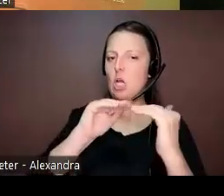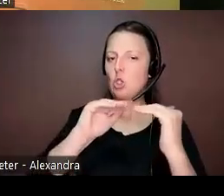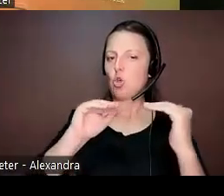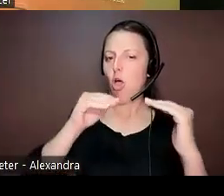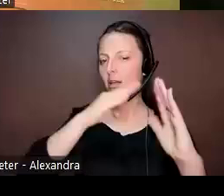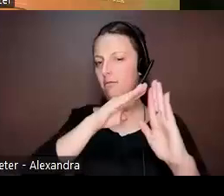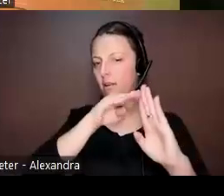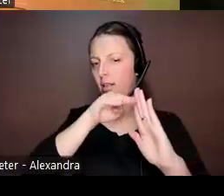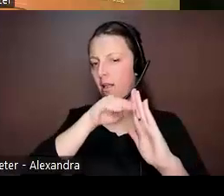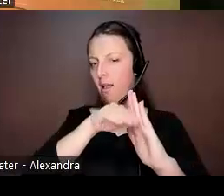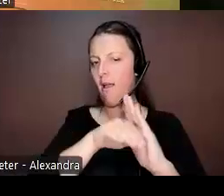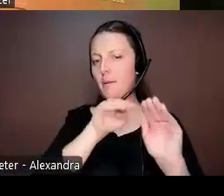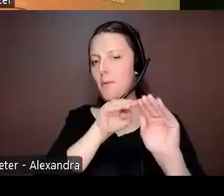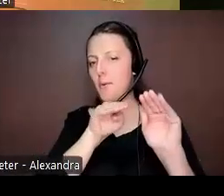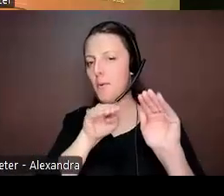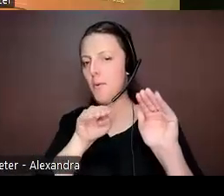normal. And